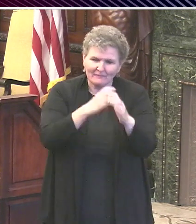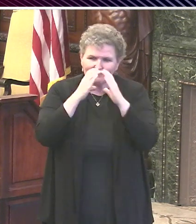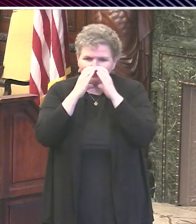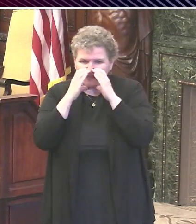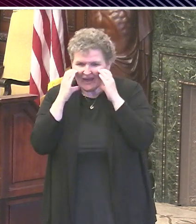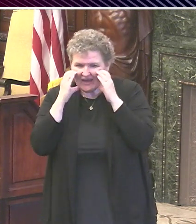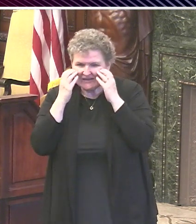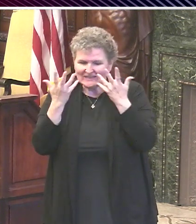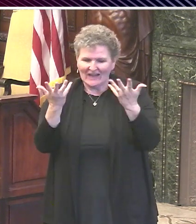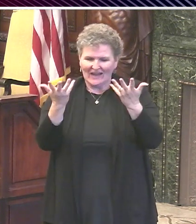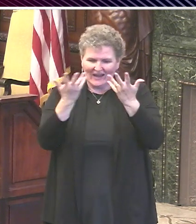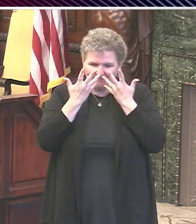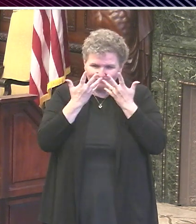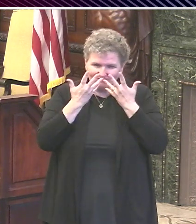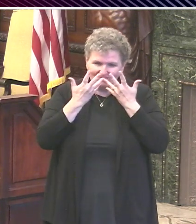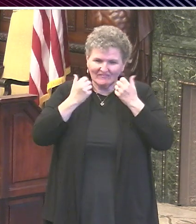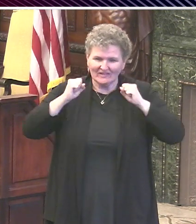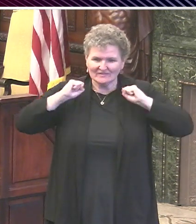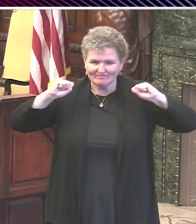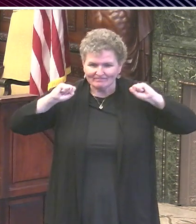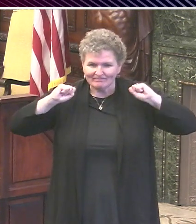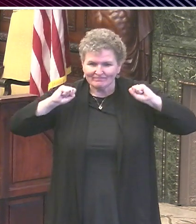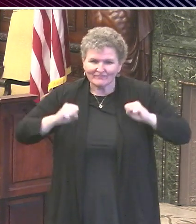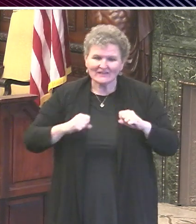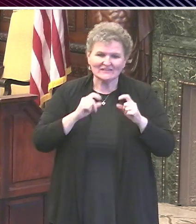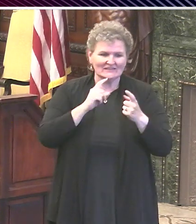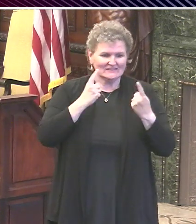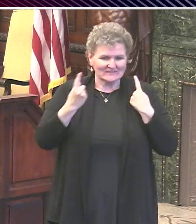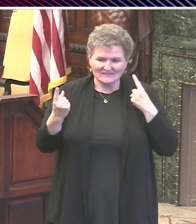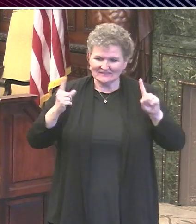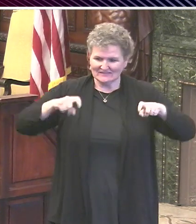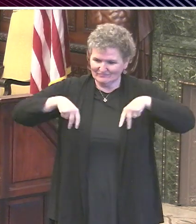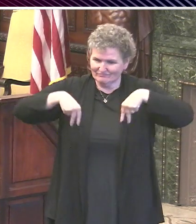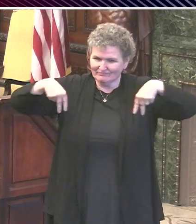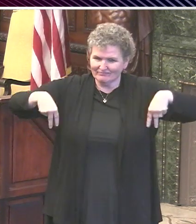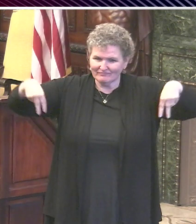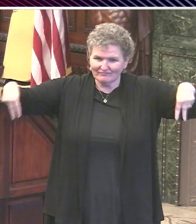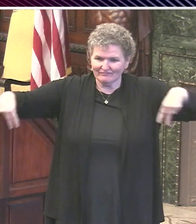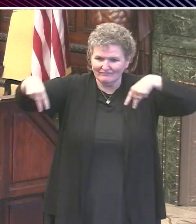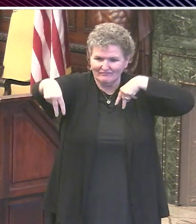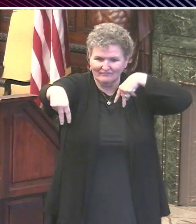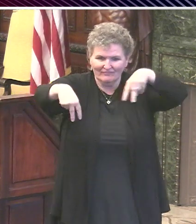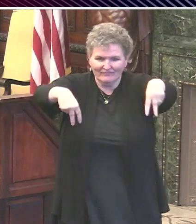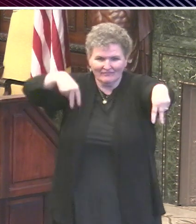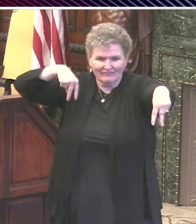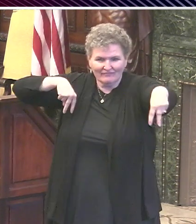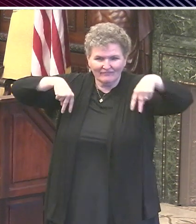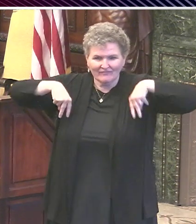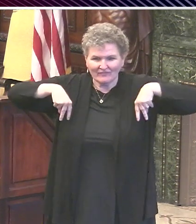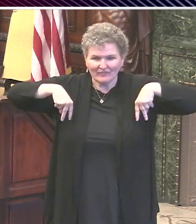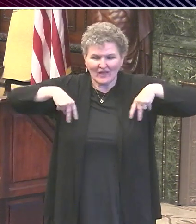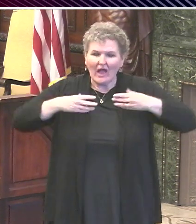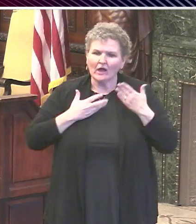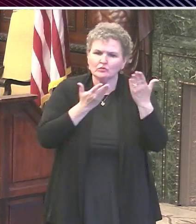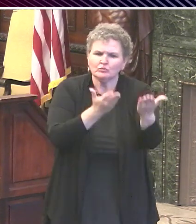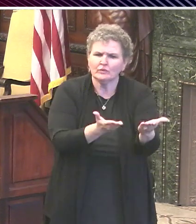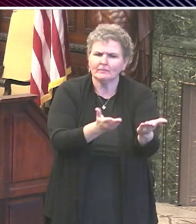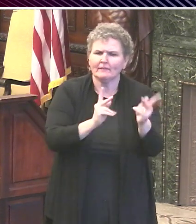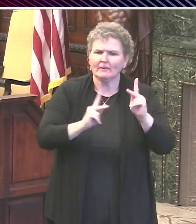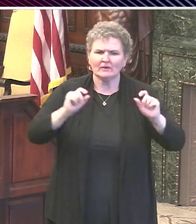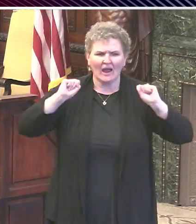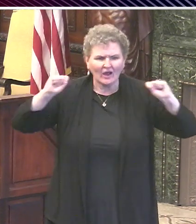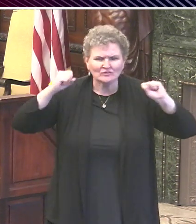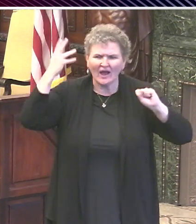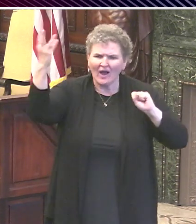times, 6-foot distance between people participating in the gyms. And he recommended that people exercise outdoors as much as